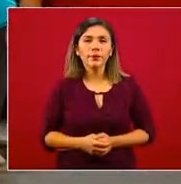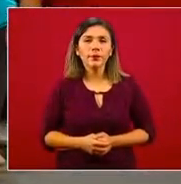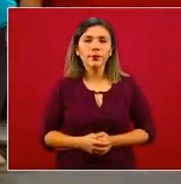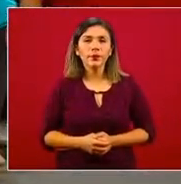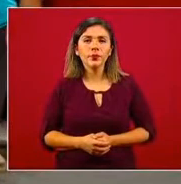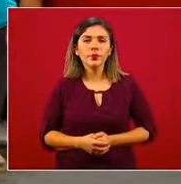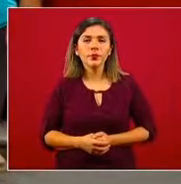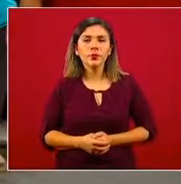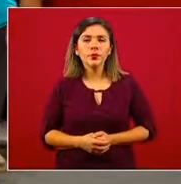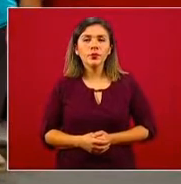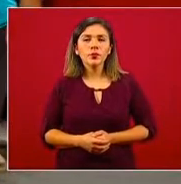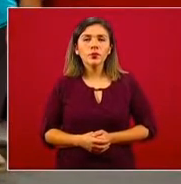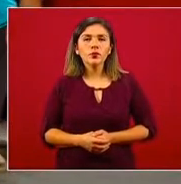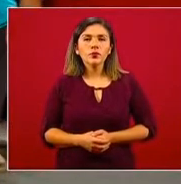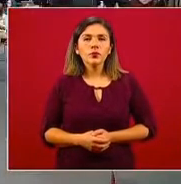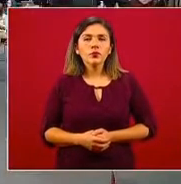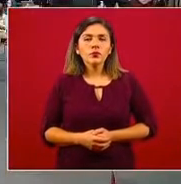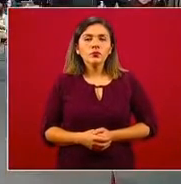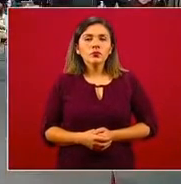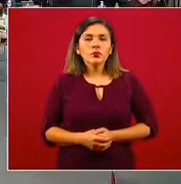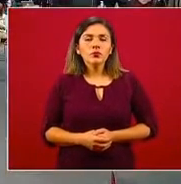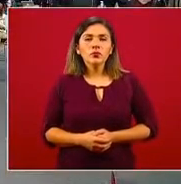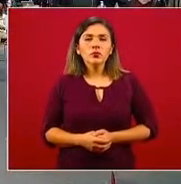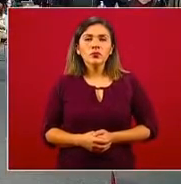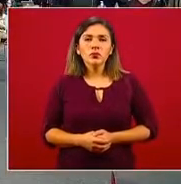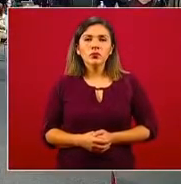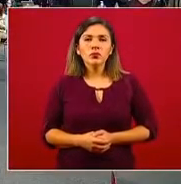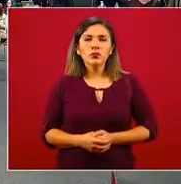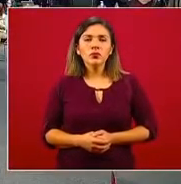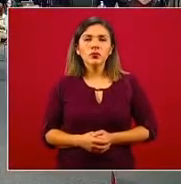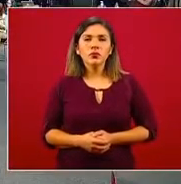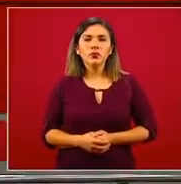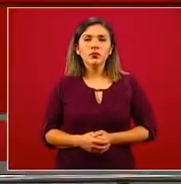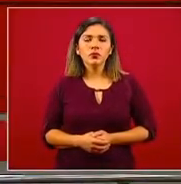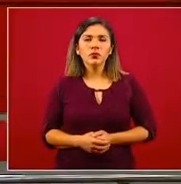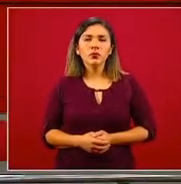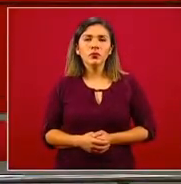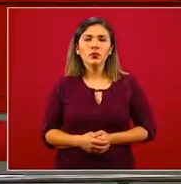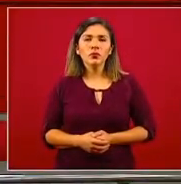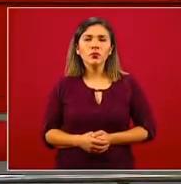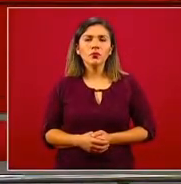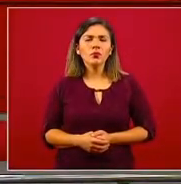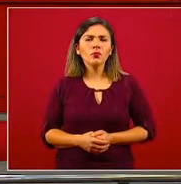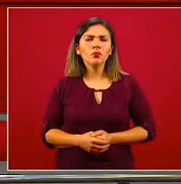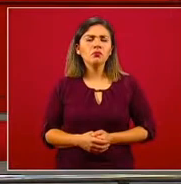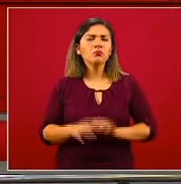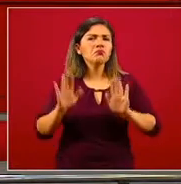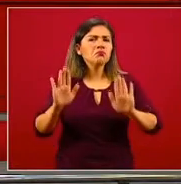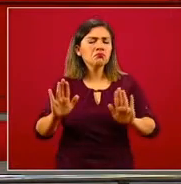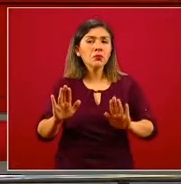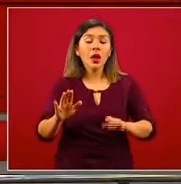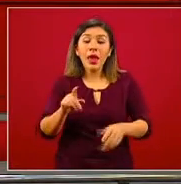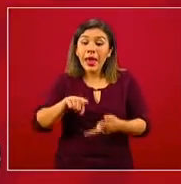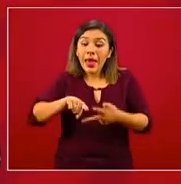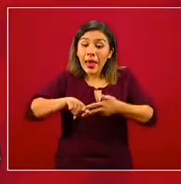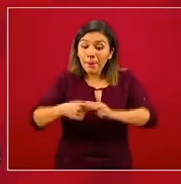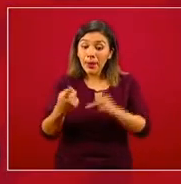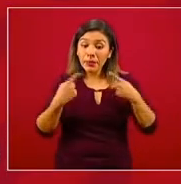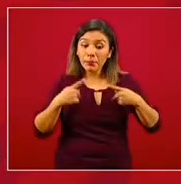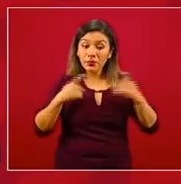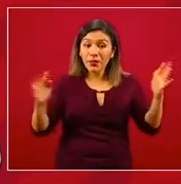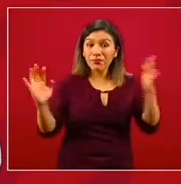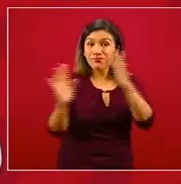do you think is an indicator that Mexico City or the state of Mexico can show a